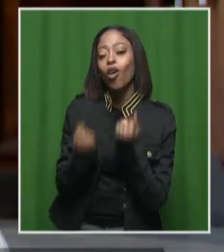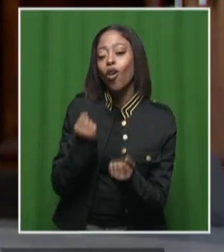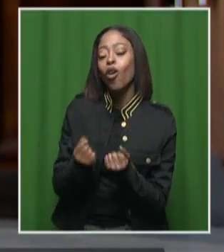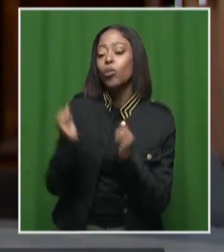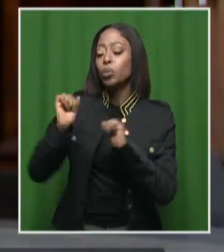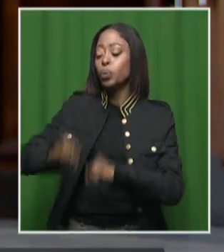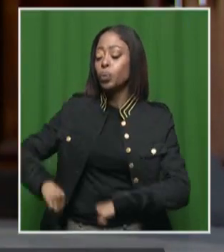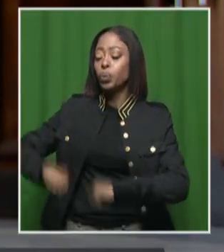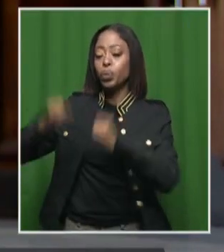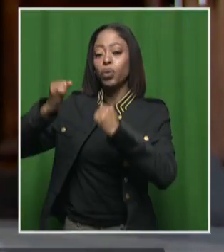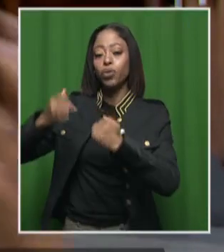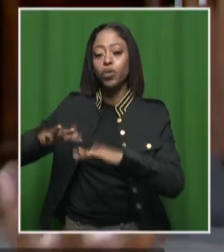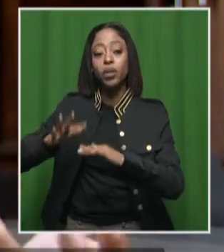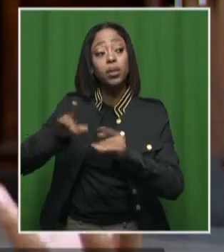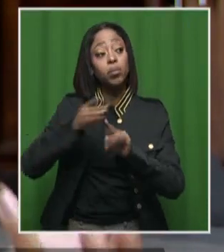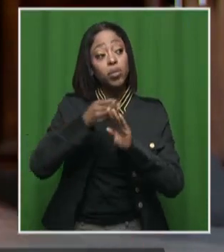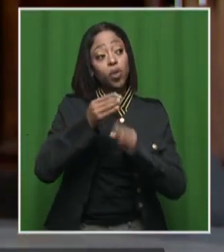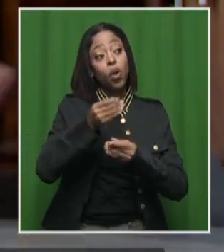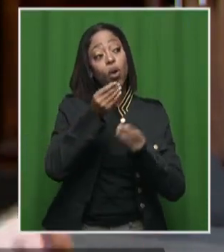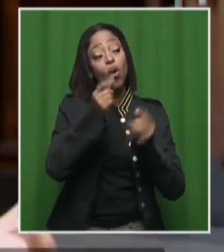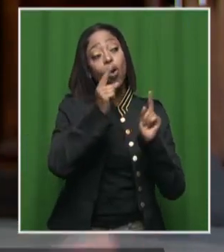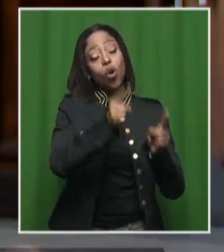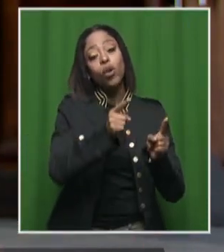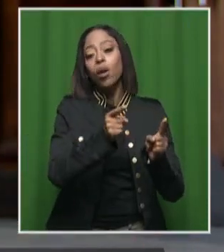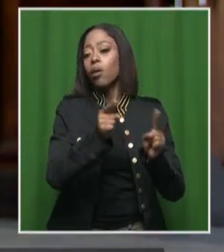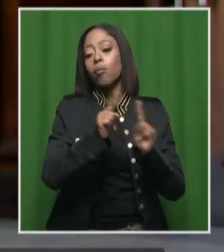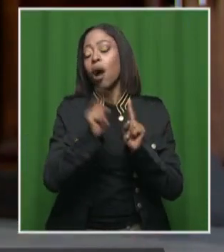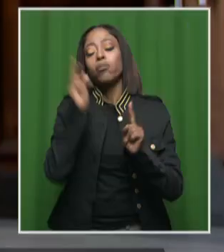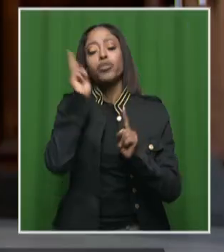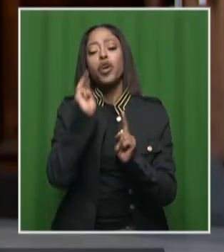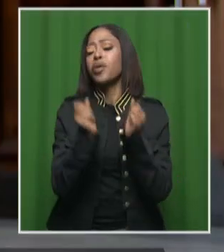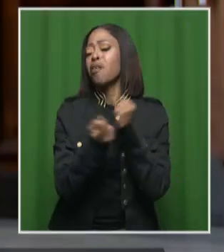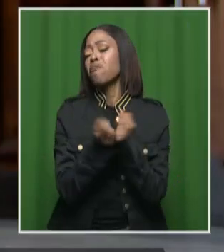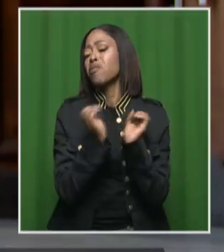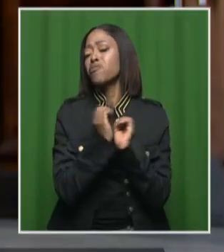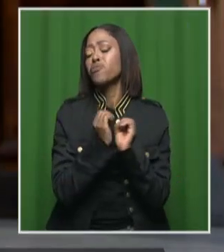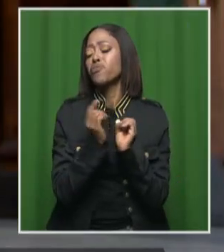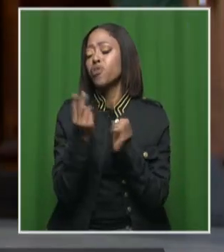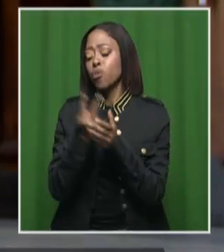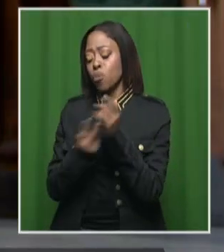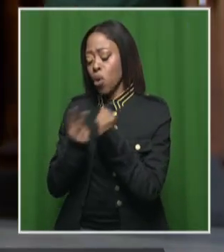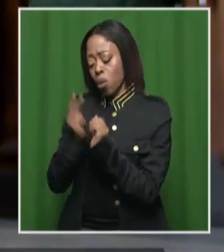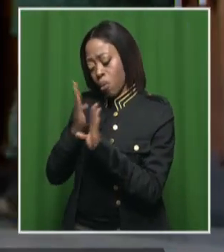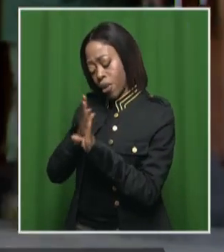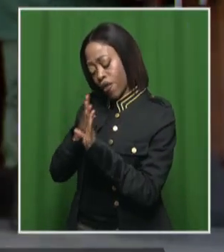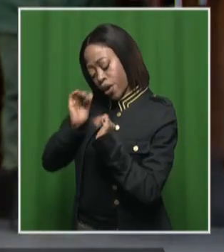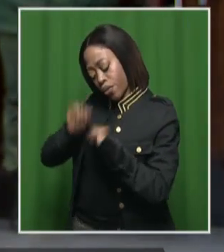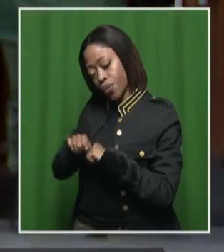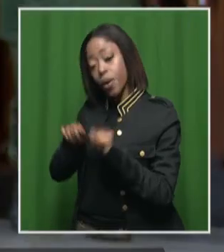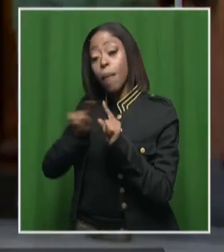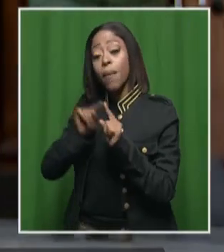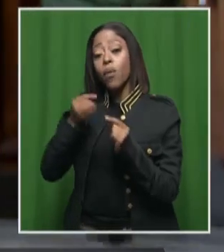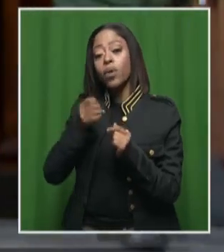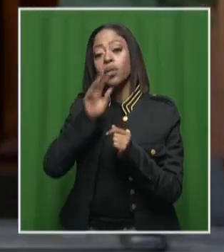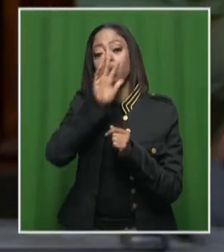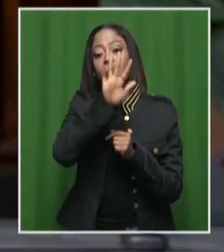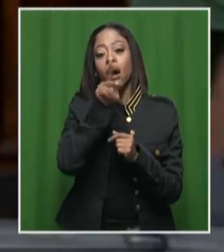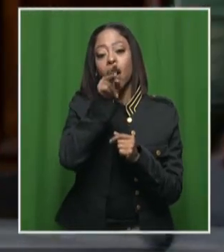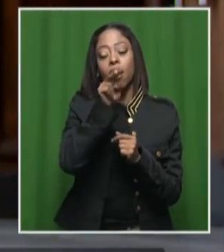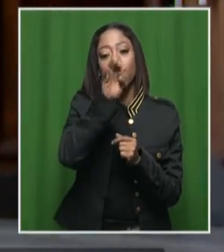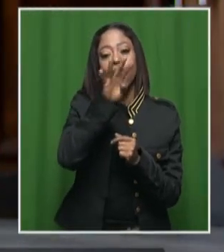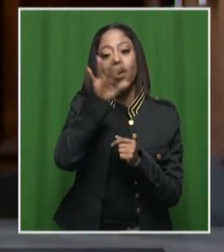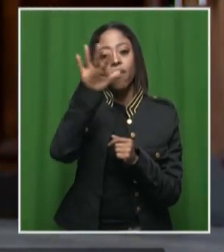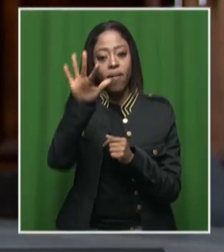or draft order before the court, and it was settled without any hearing needed to take place. So we'll see at 9:45 a.m. when